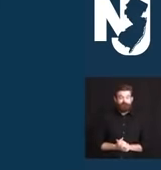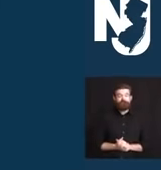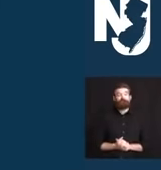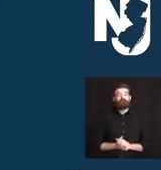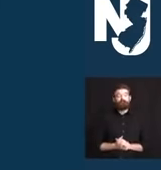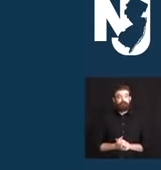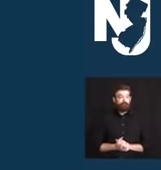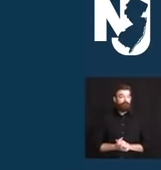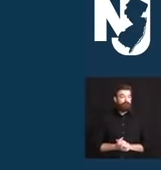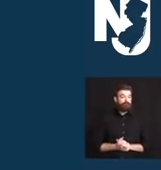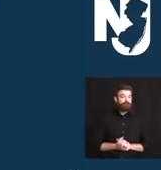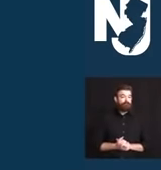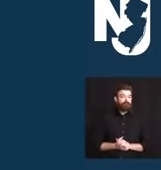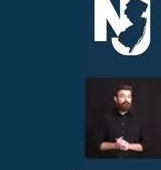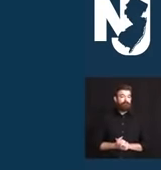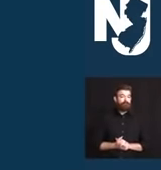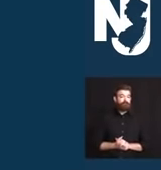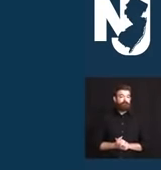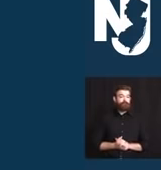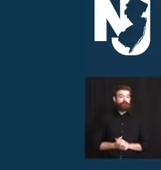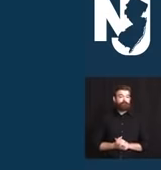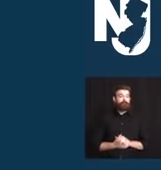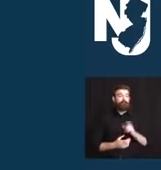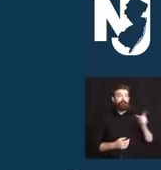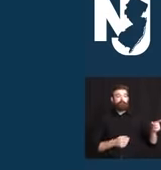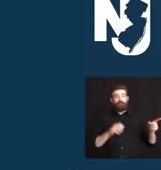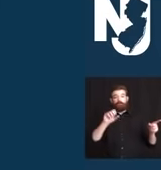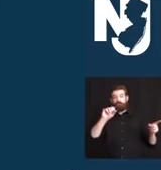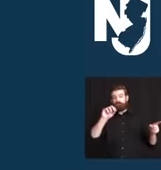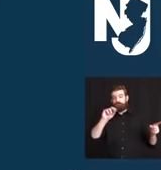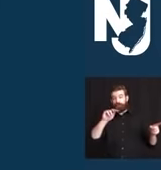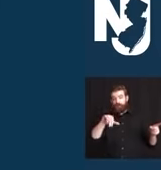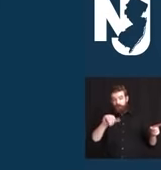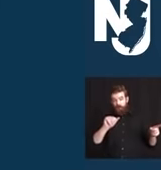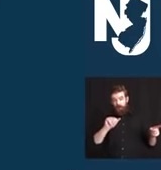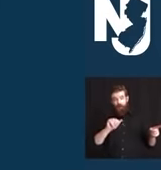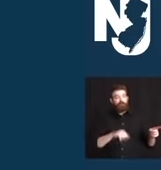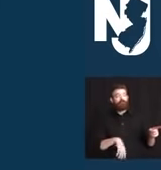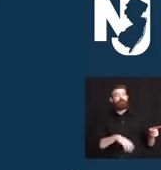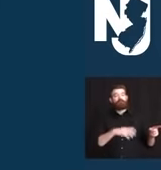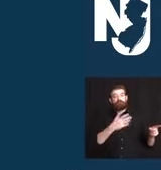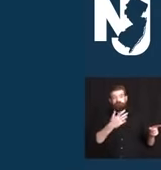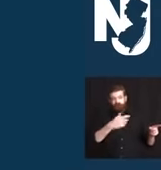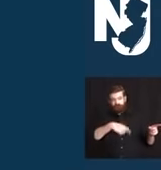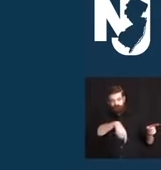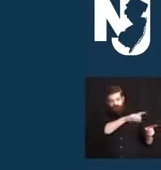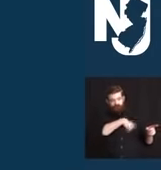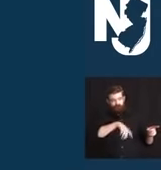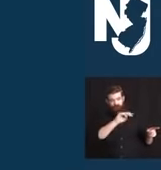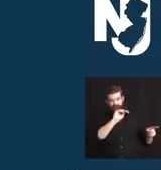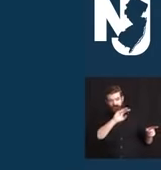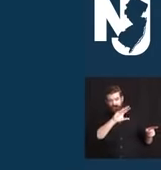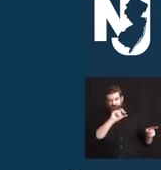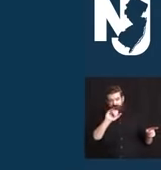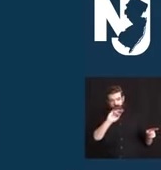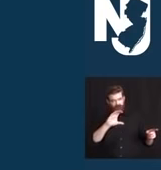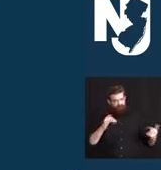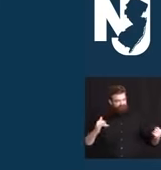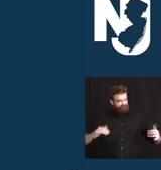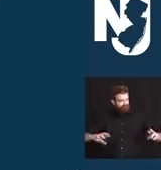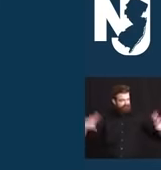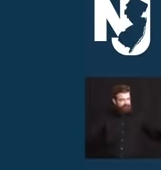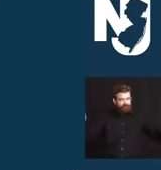up, Sonia and the M. Bross team are ready to keep going. I had the honor of checking in with Sonia, who, by the way, in the midst of all